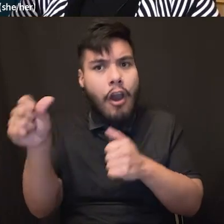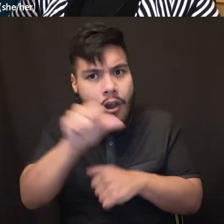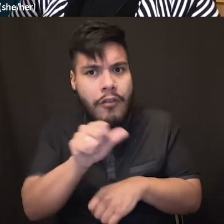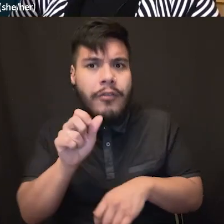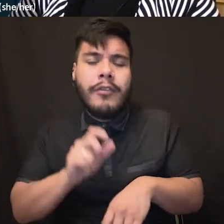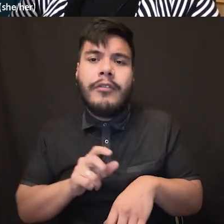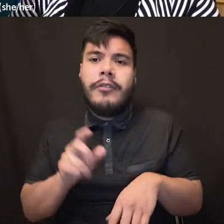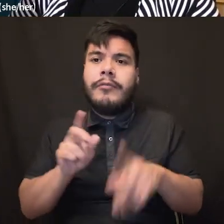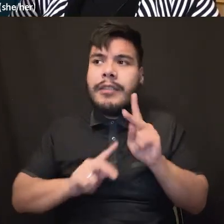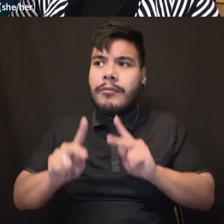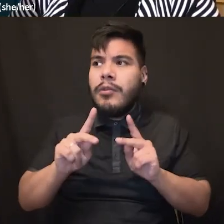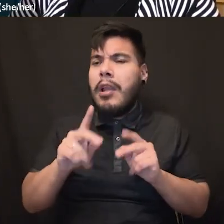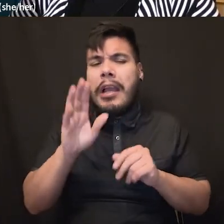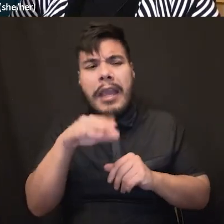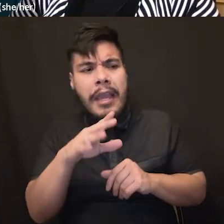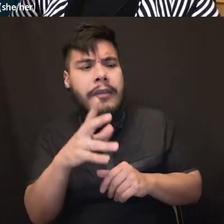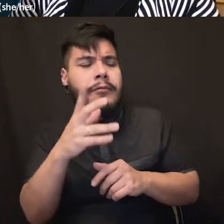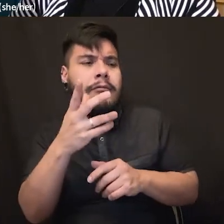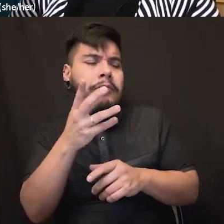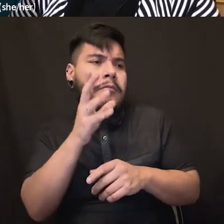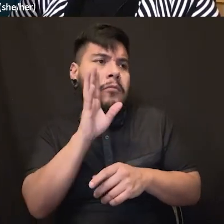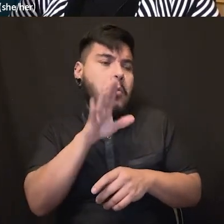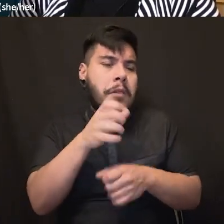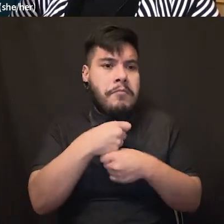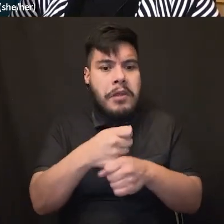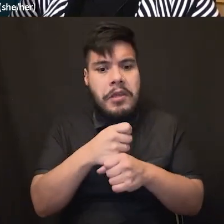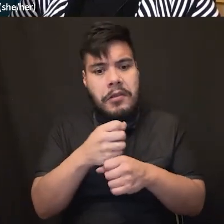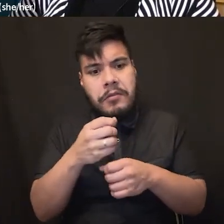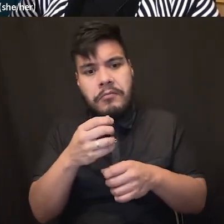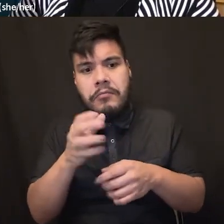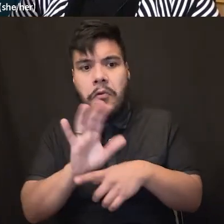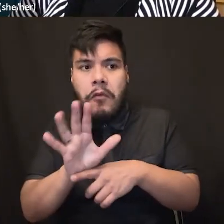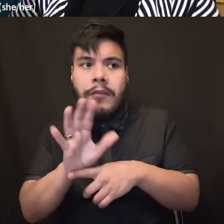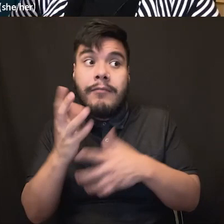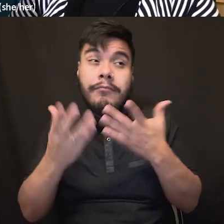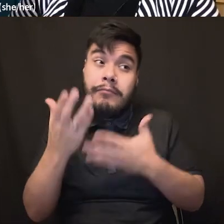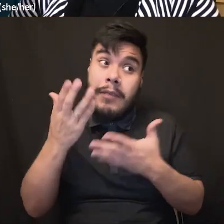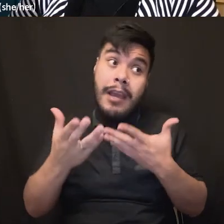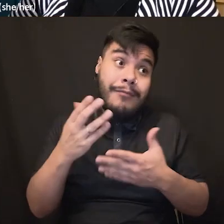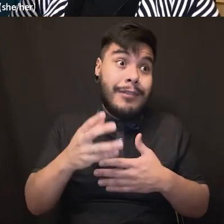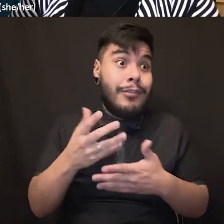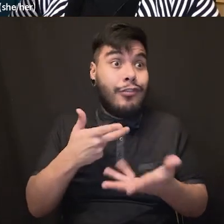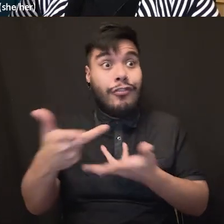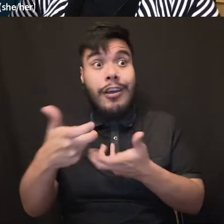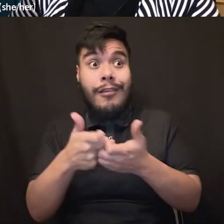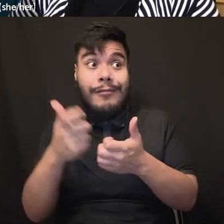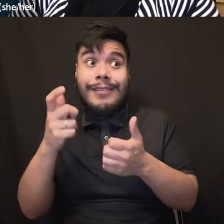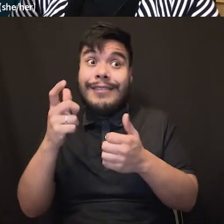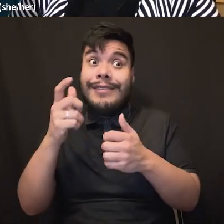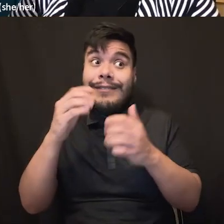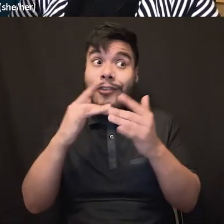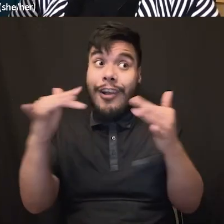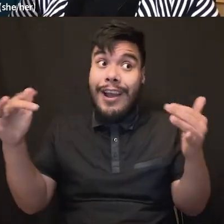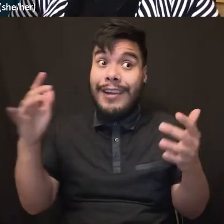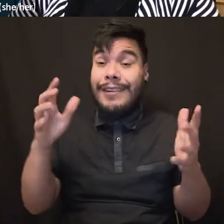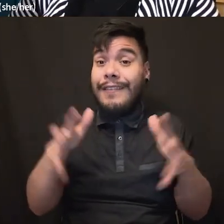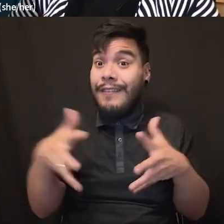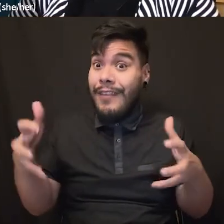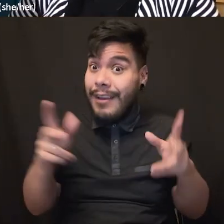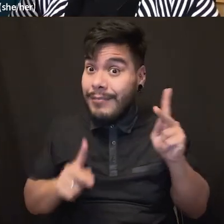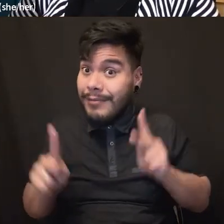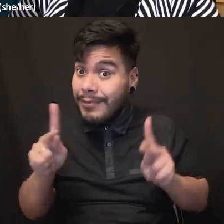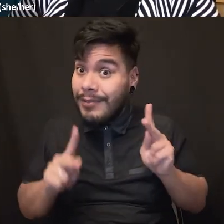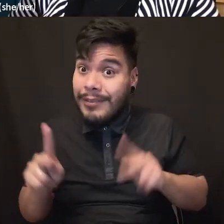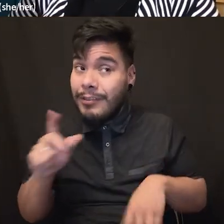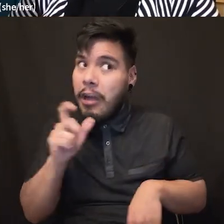like, hey, if you're going to make a movie about a fat guy, maybe talk to some fat people who weren't provided to you by weight loss doctors. Like, do you get